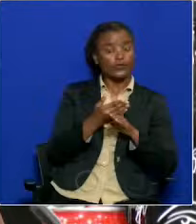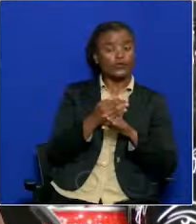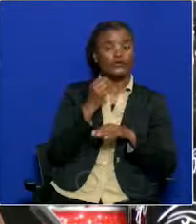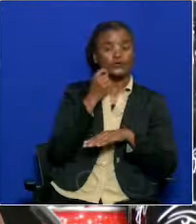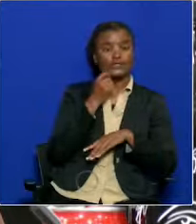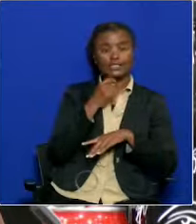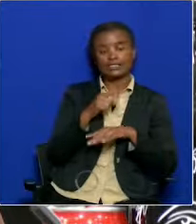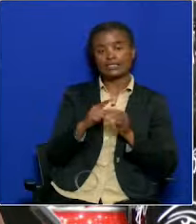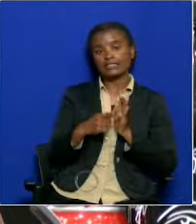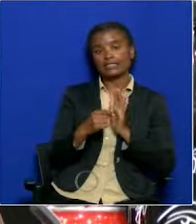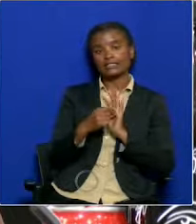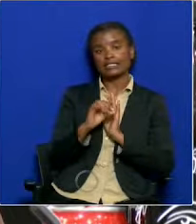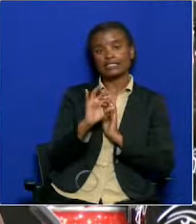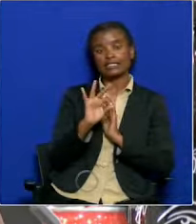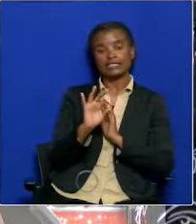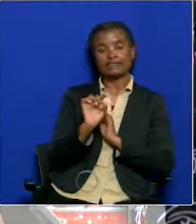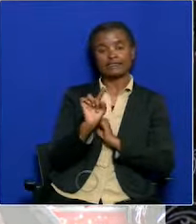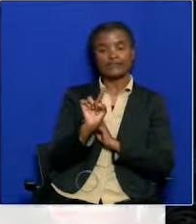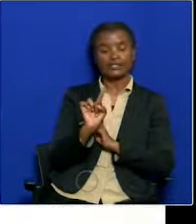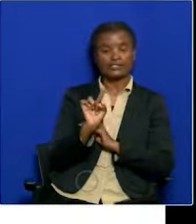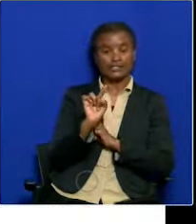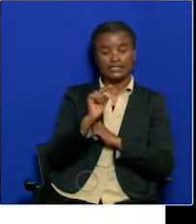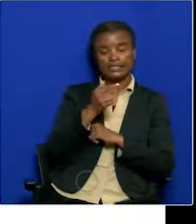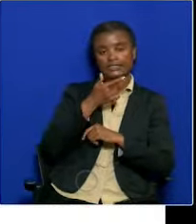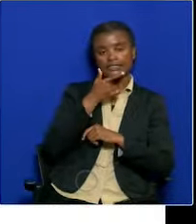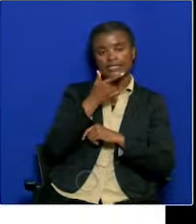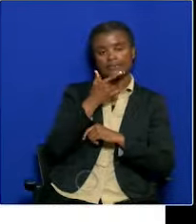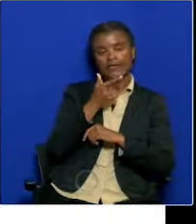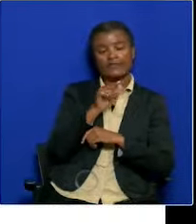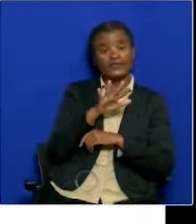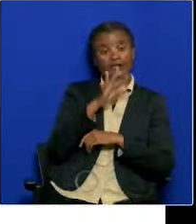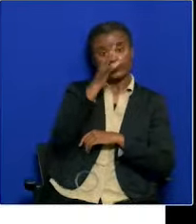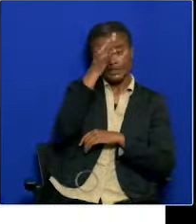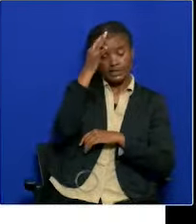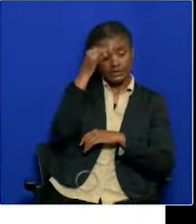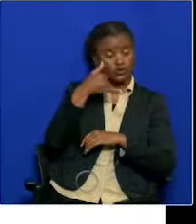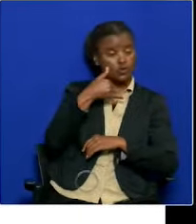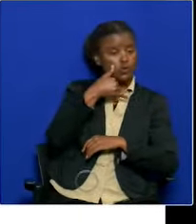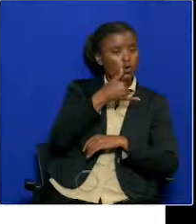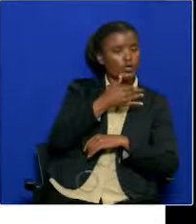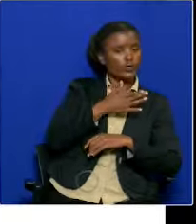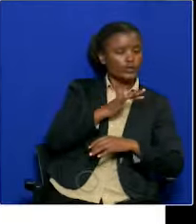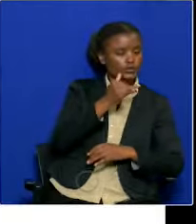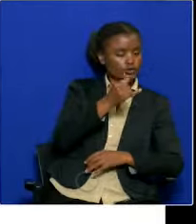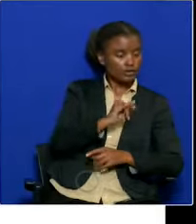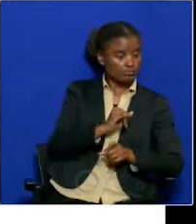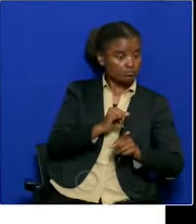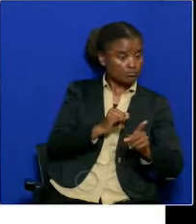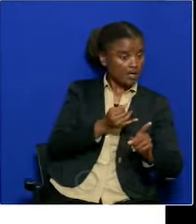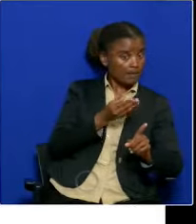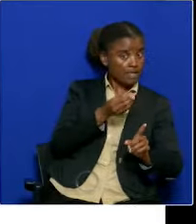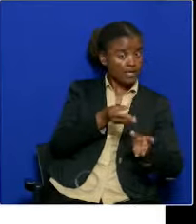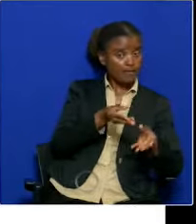the 5-minute call was just so that he can check if he received the money. And on the 30th, you said